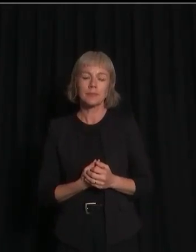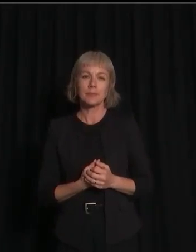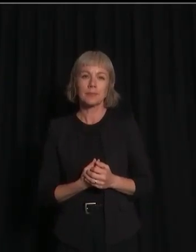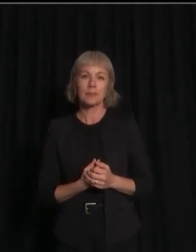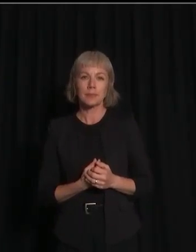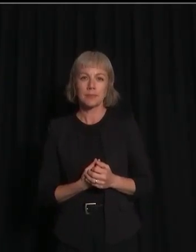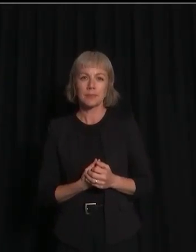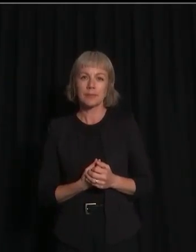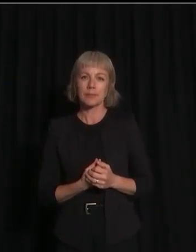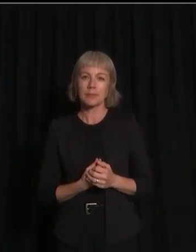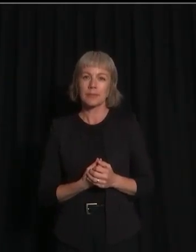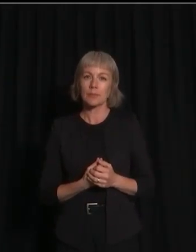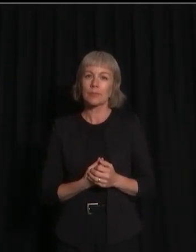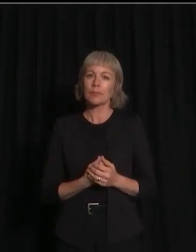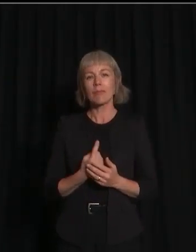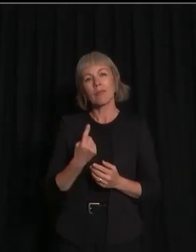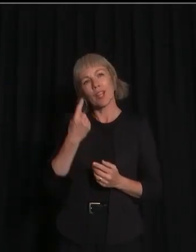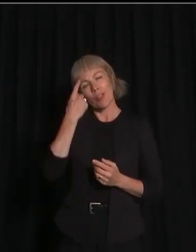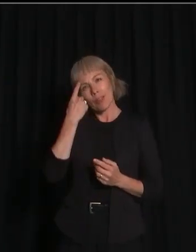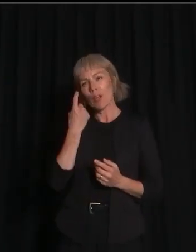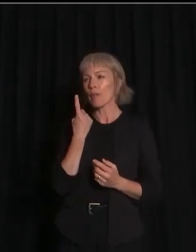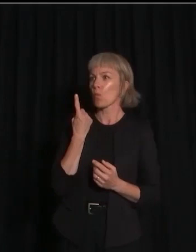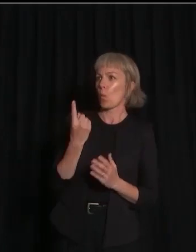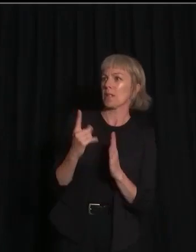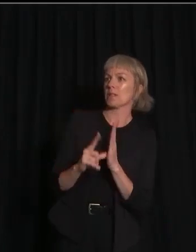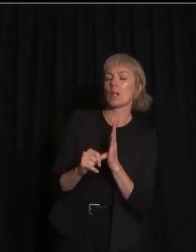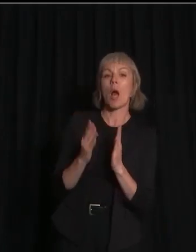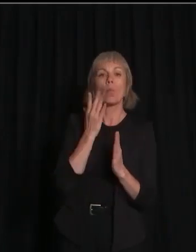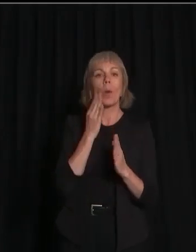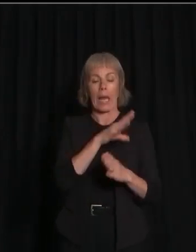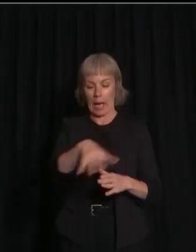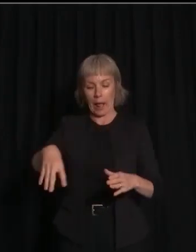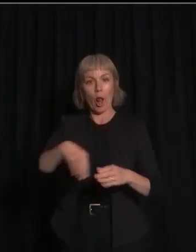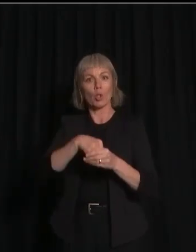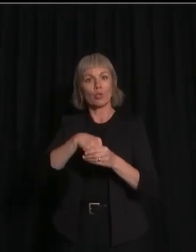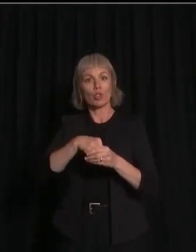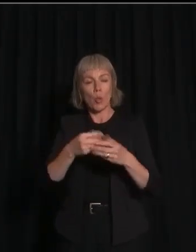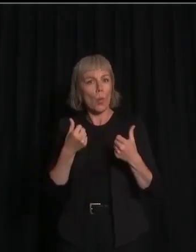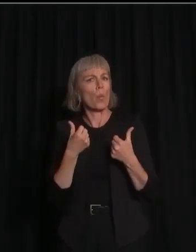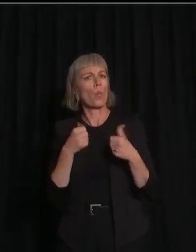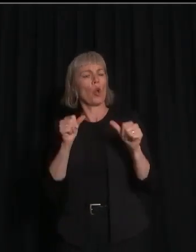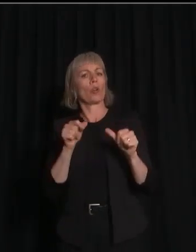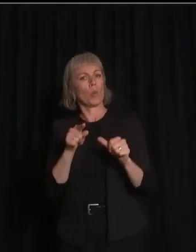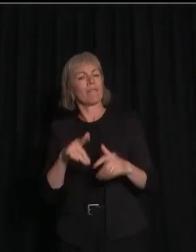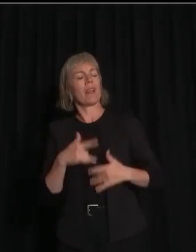felt inclusion worked, and I felt right, and I felt